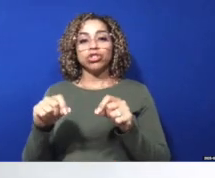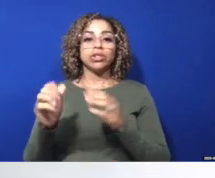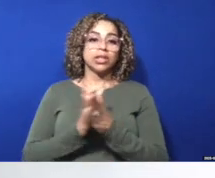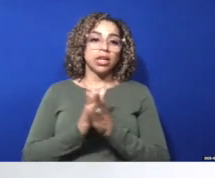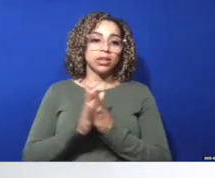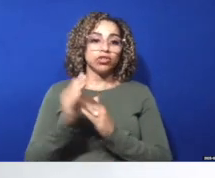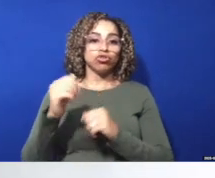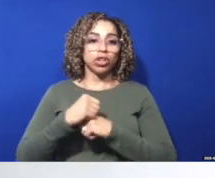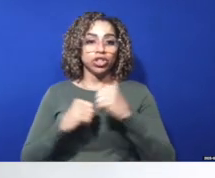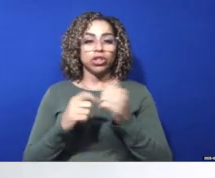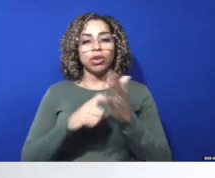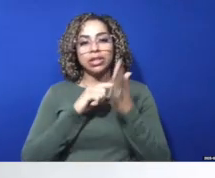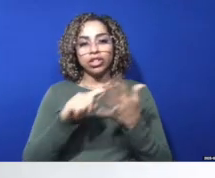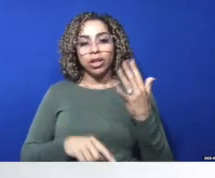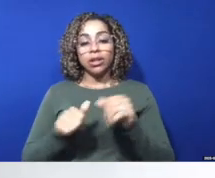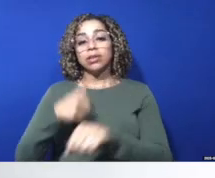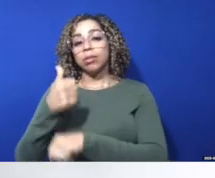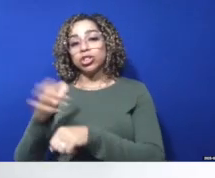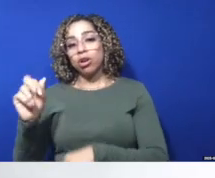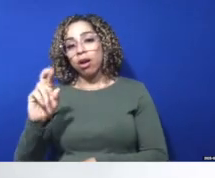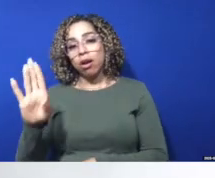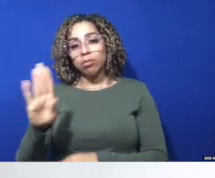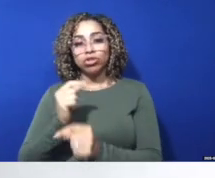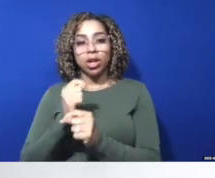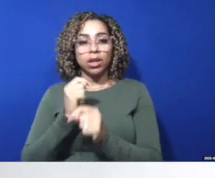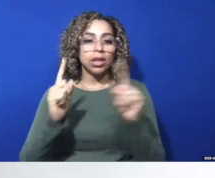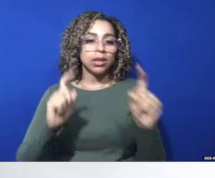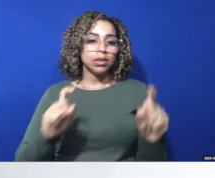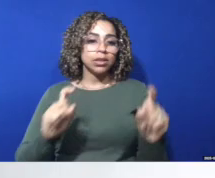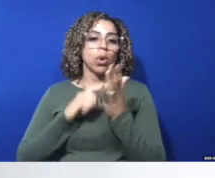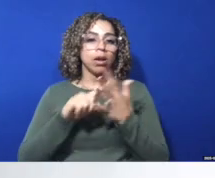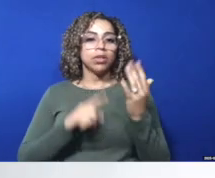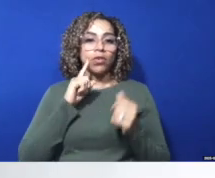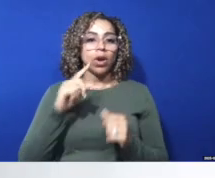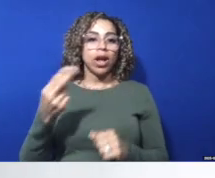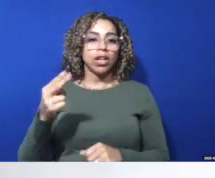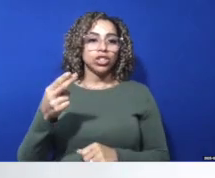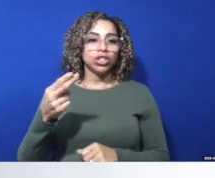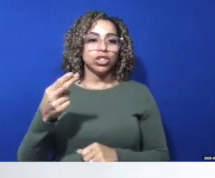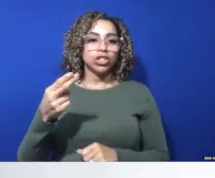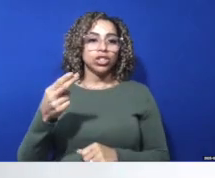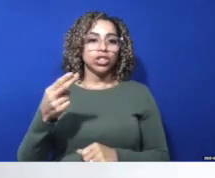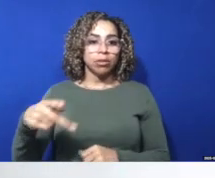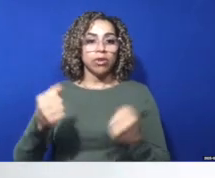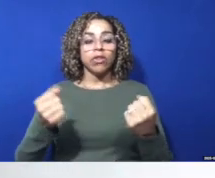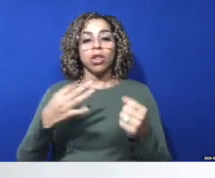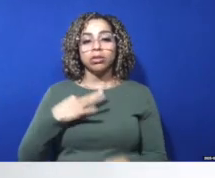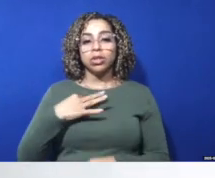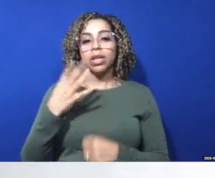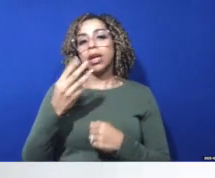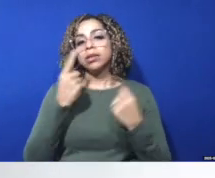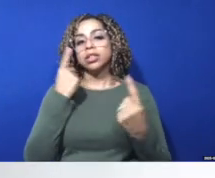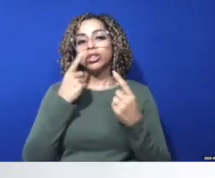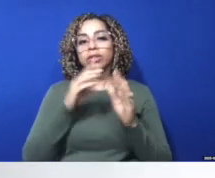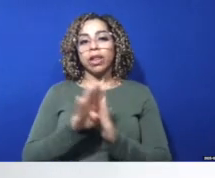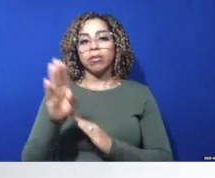vehicle eligibility, and considering developing manufacturer eligibility criteria. The current Clean Truck